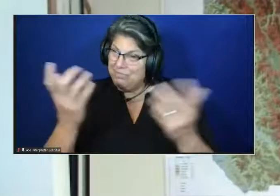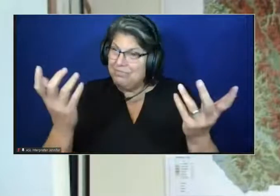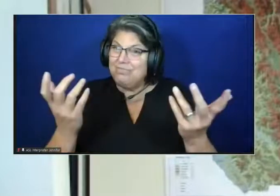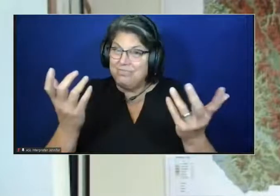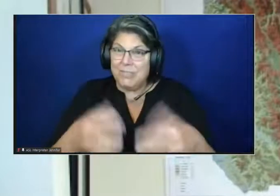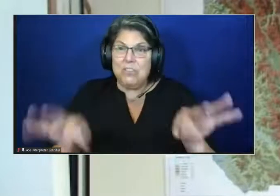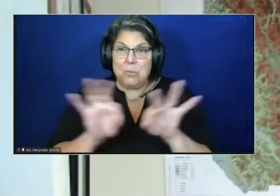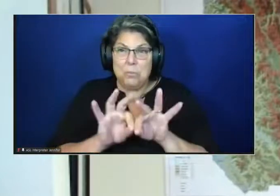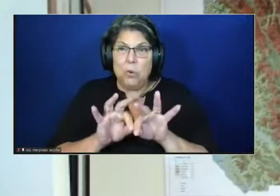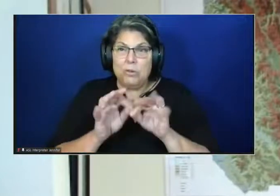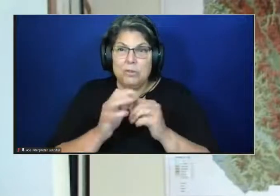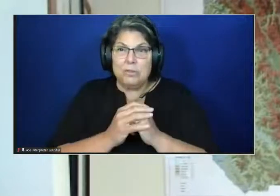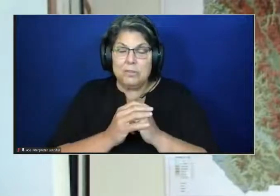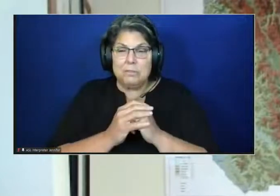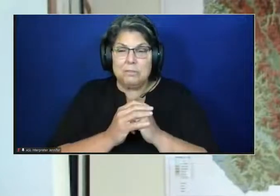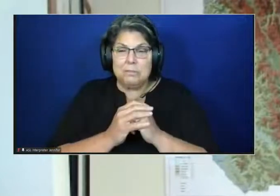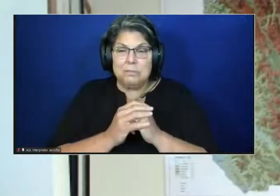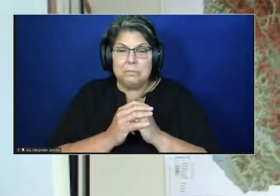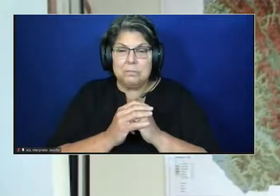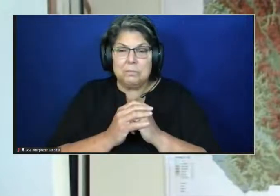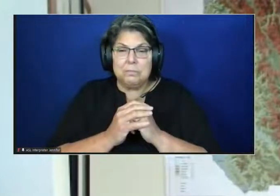important. And,